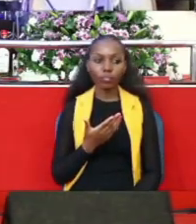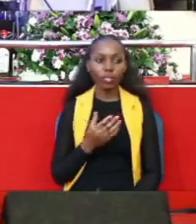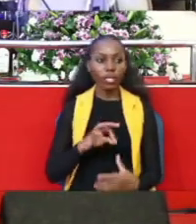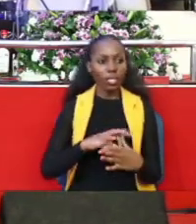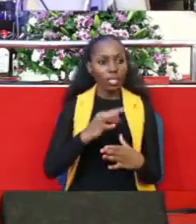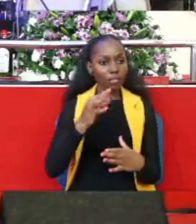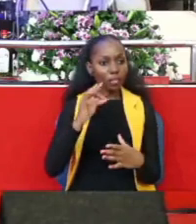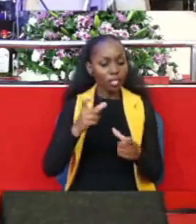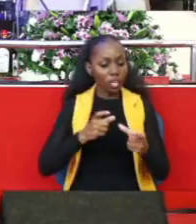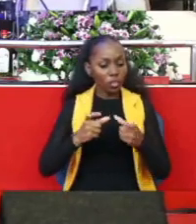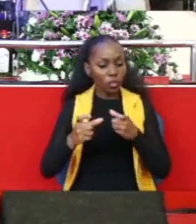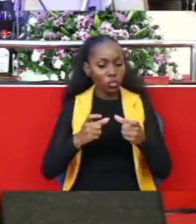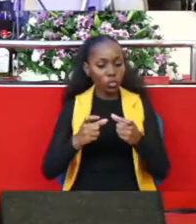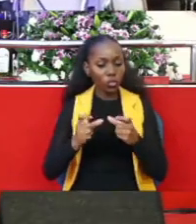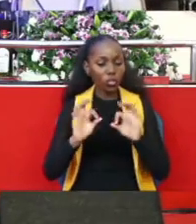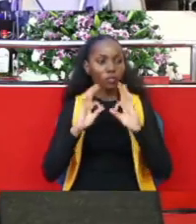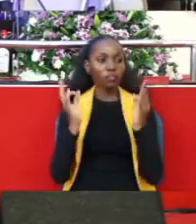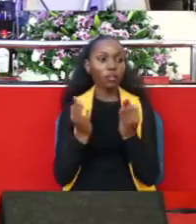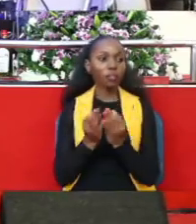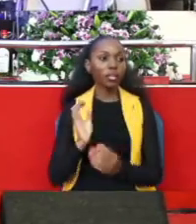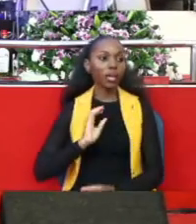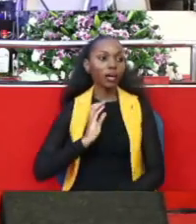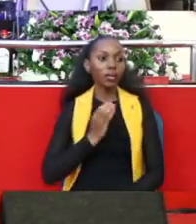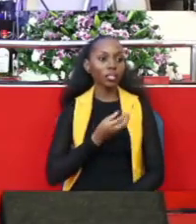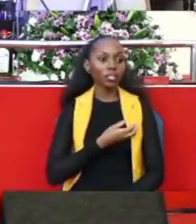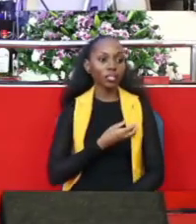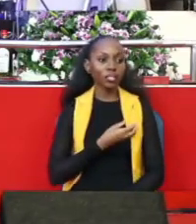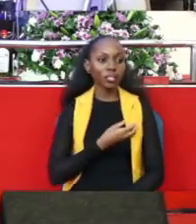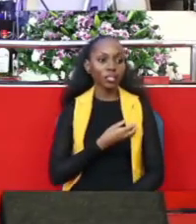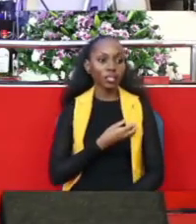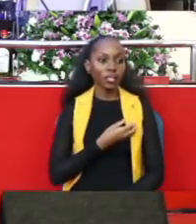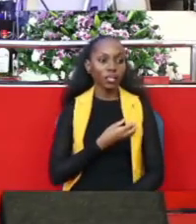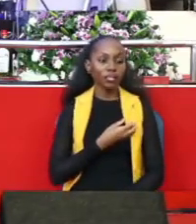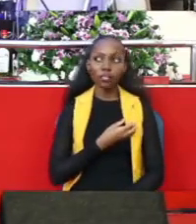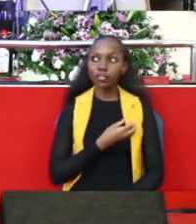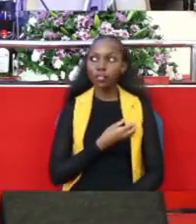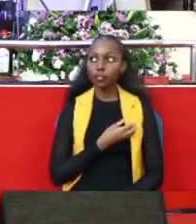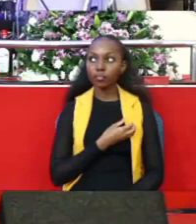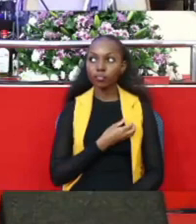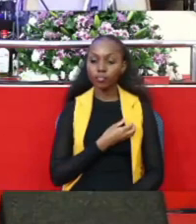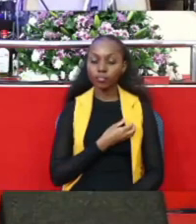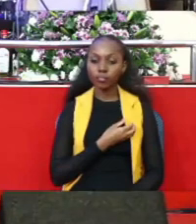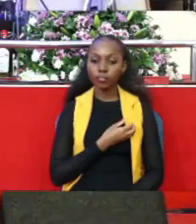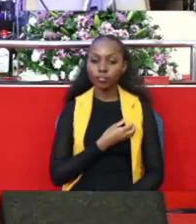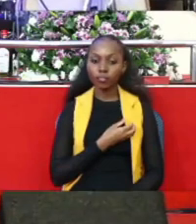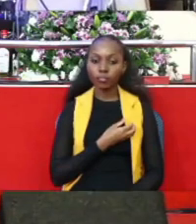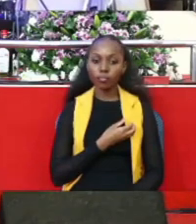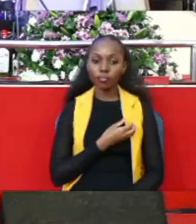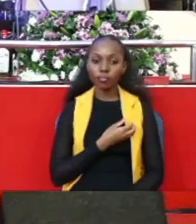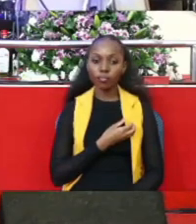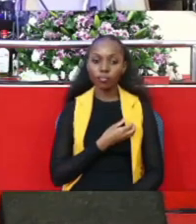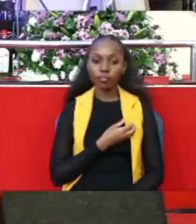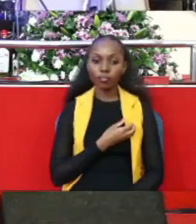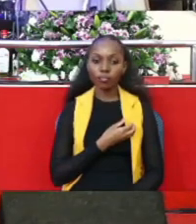roho ambayo ilikuwa inatenda kazi pale, was operating such that there was nobody among our cousins who would be able